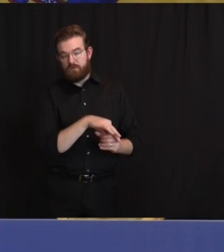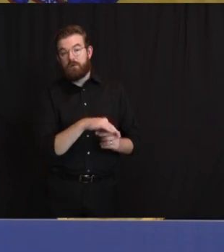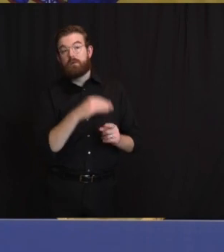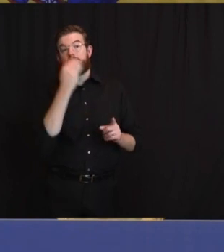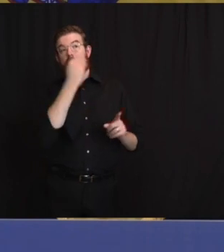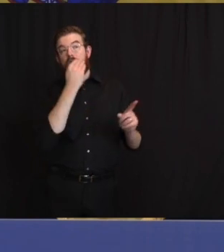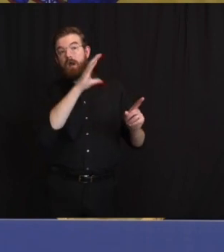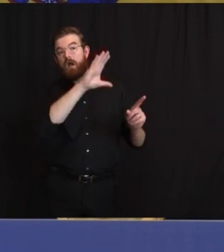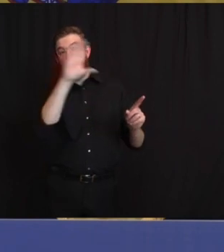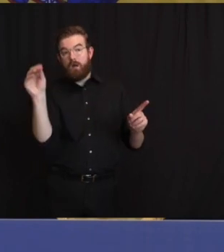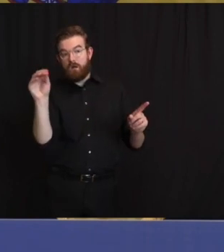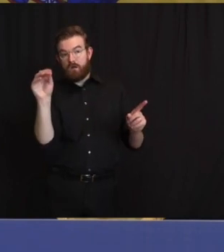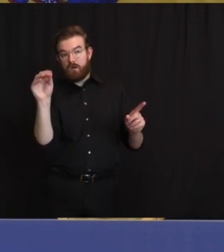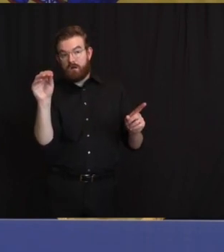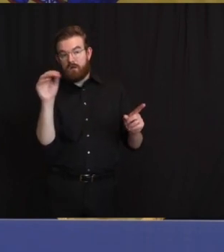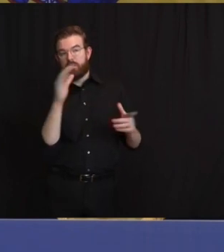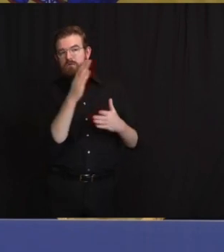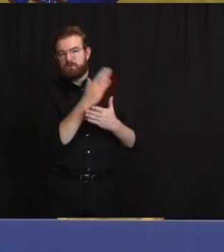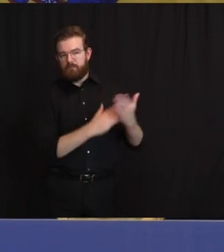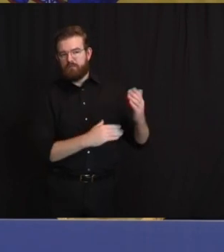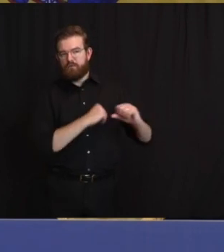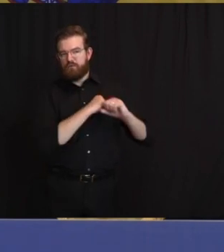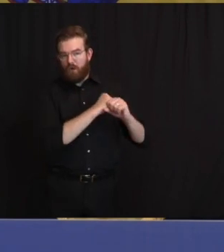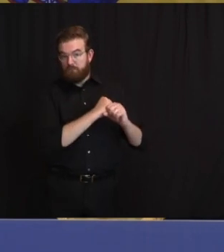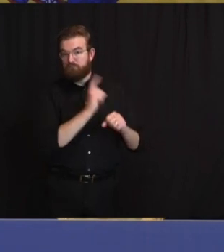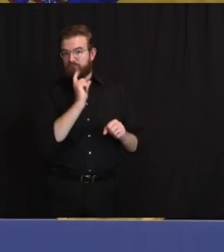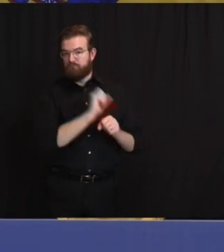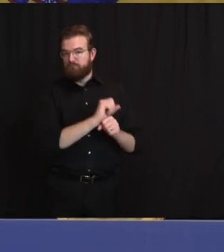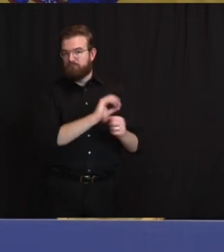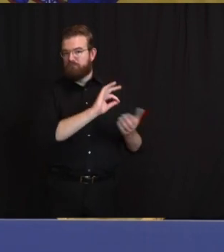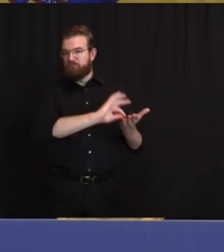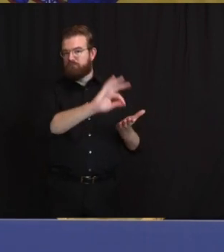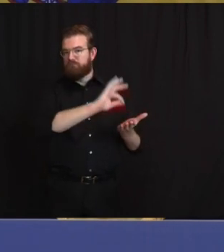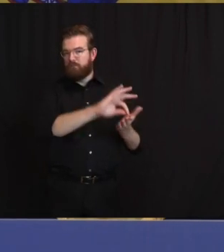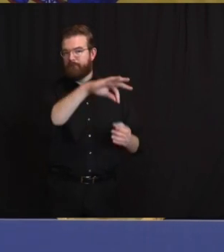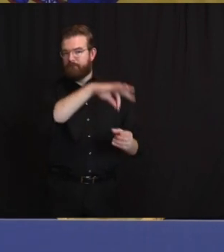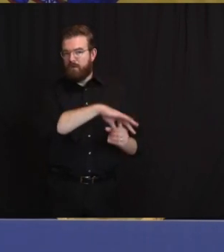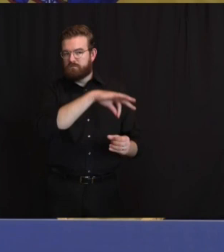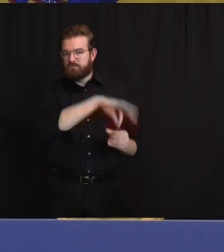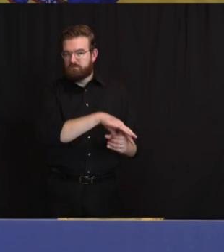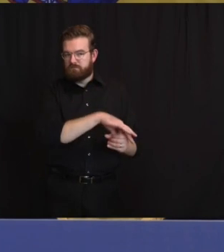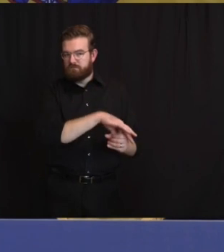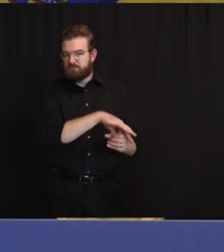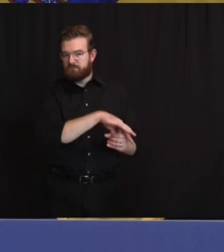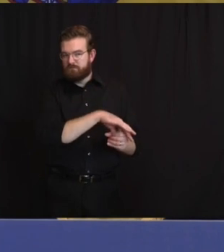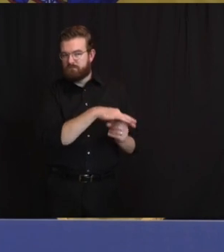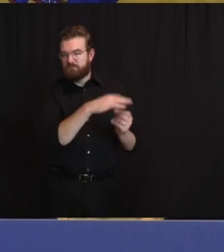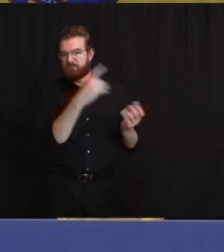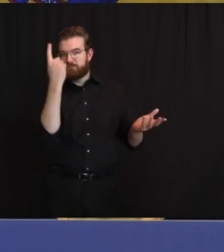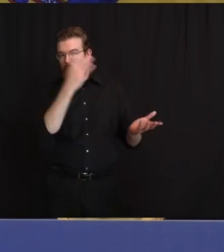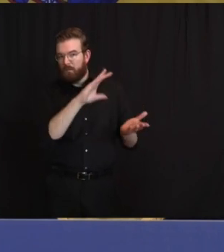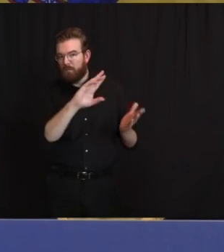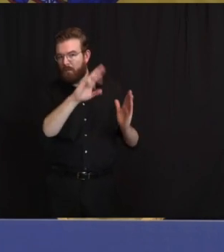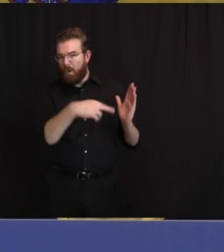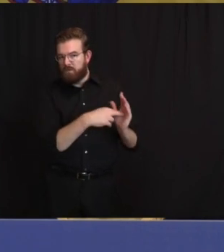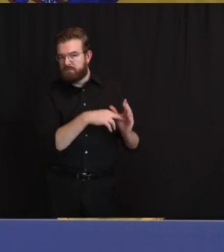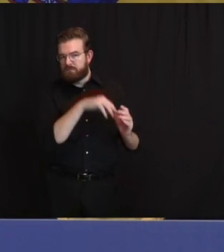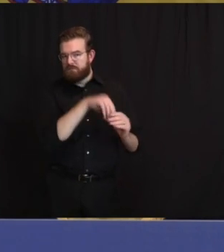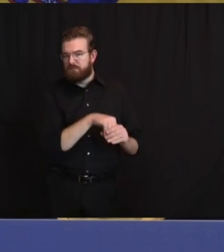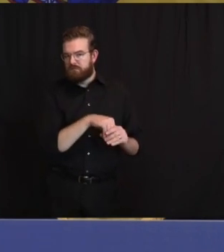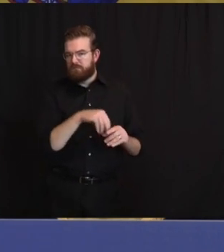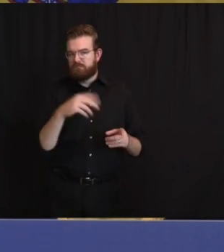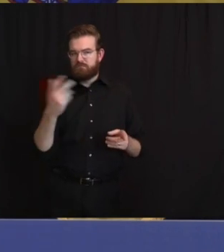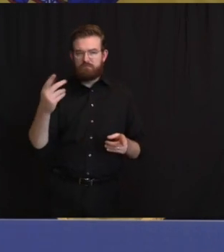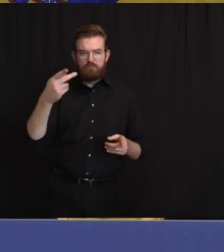counting votes. Could you outline exactly what their role is, or role was in the primary? And do you see any problems